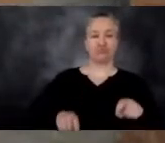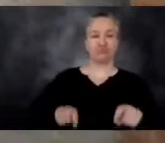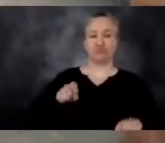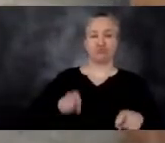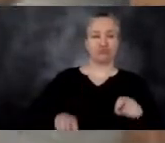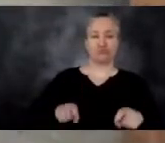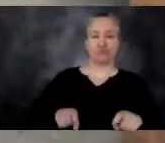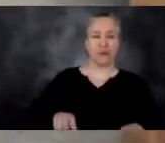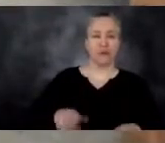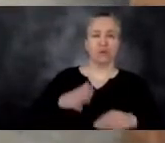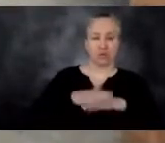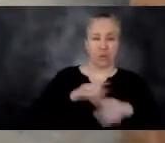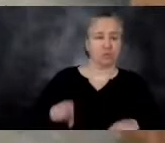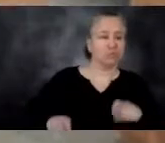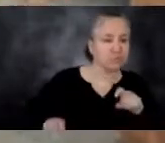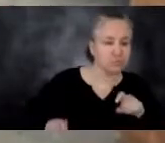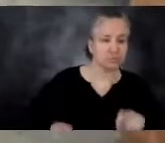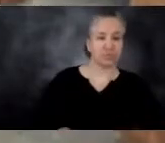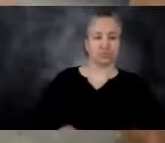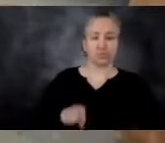Pick up the knee.